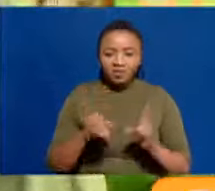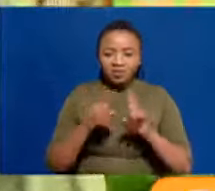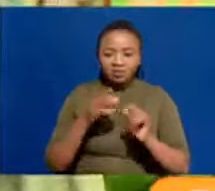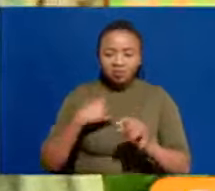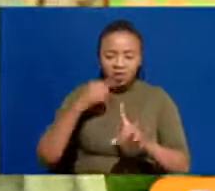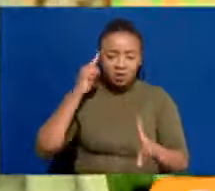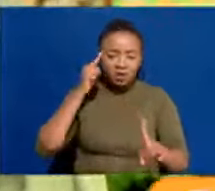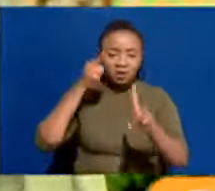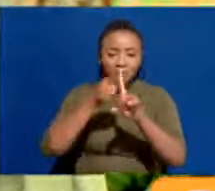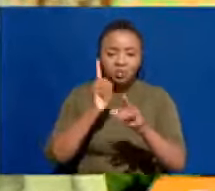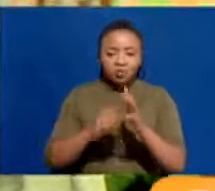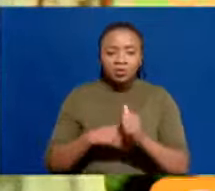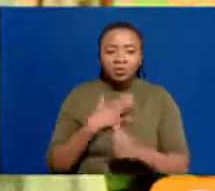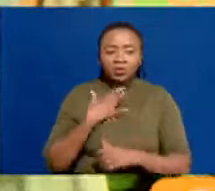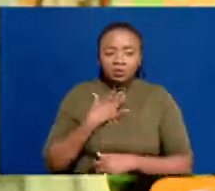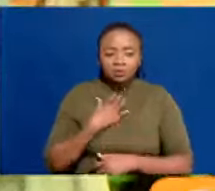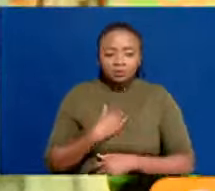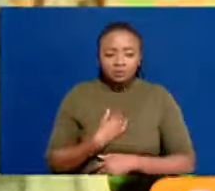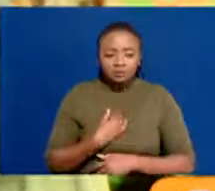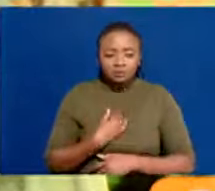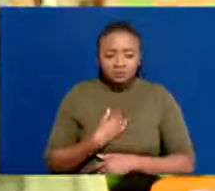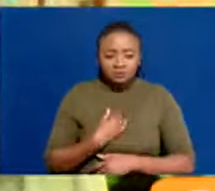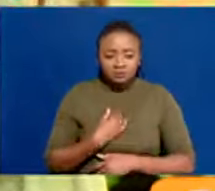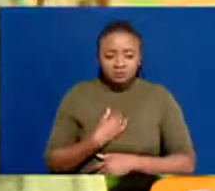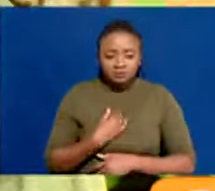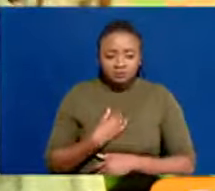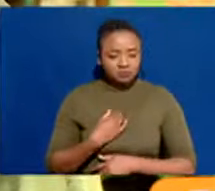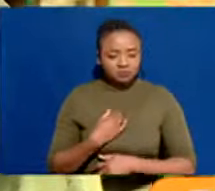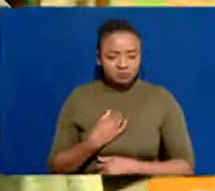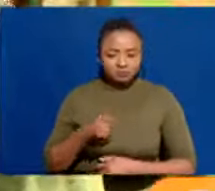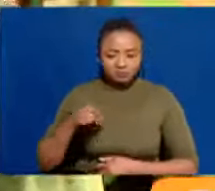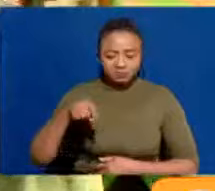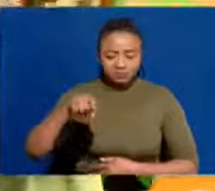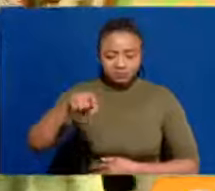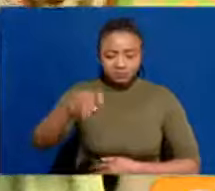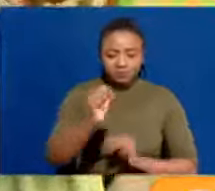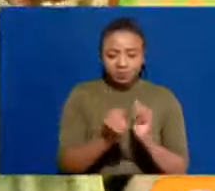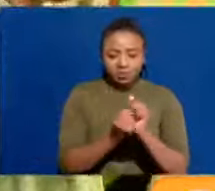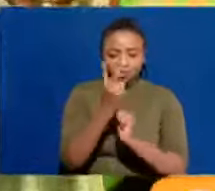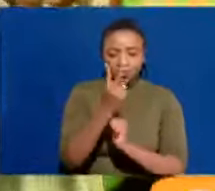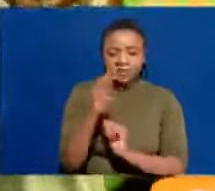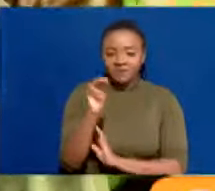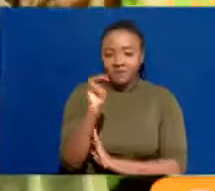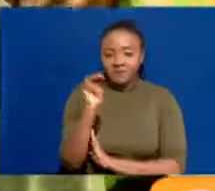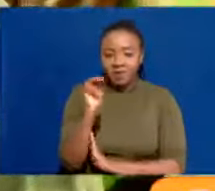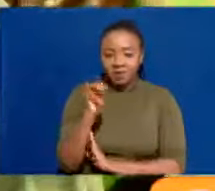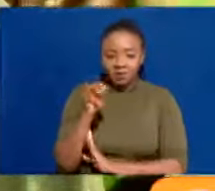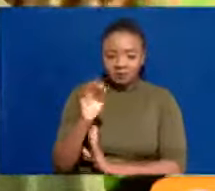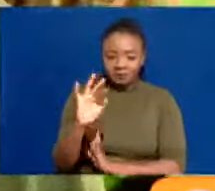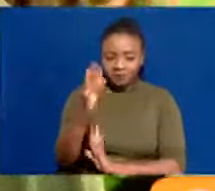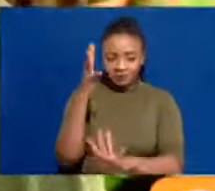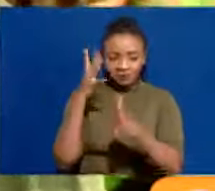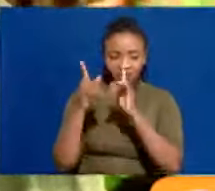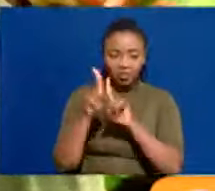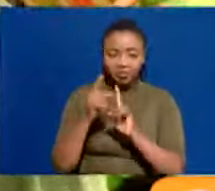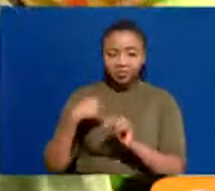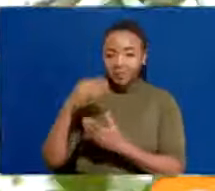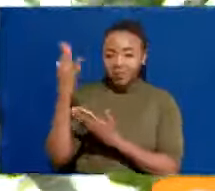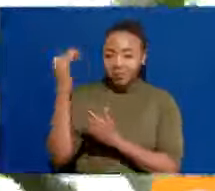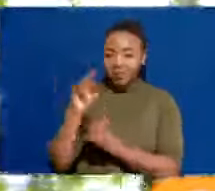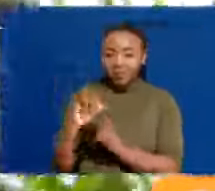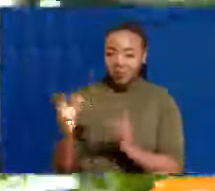mwaka huu ni kupanda miti milioni 12. Na tunatumai kuwa